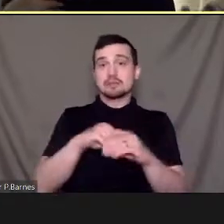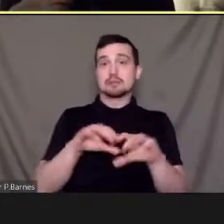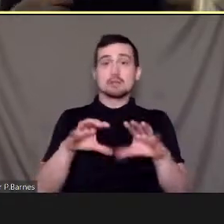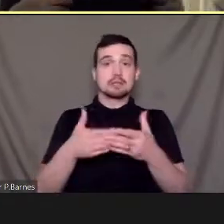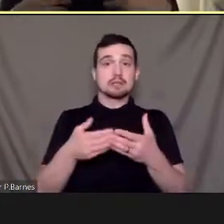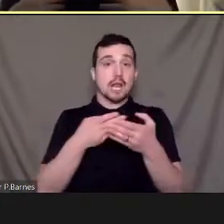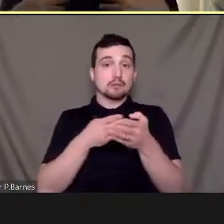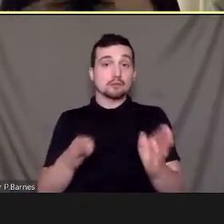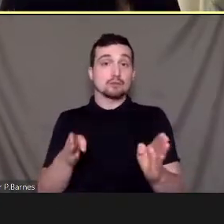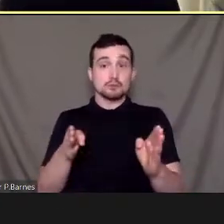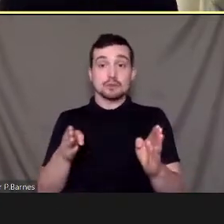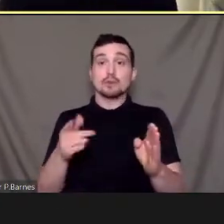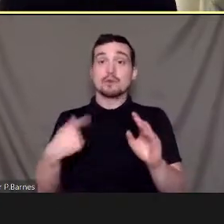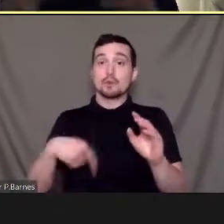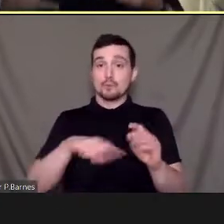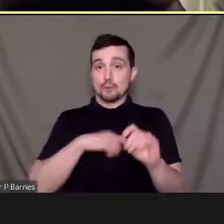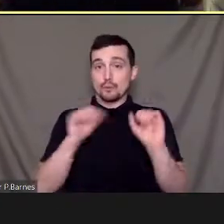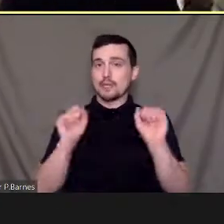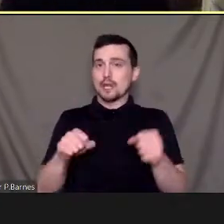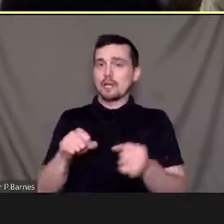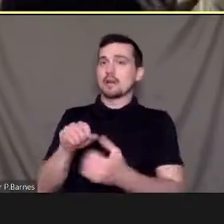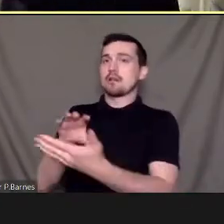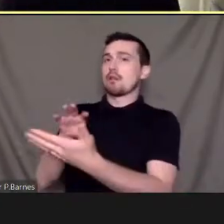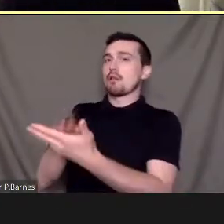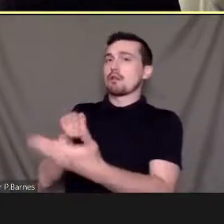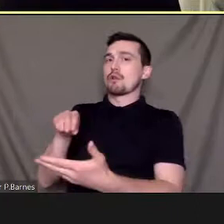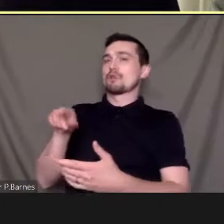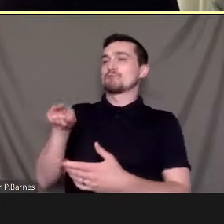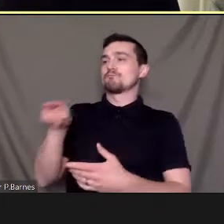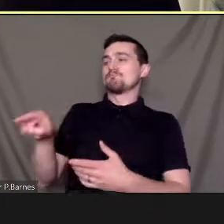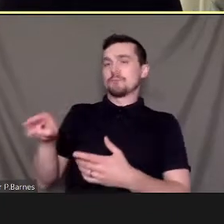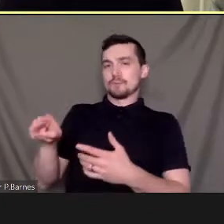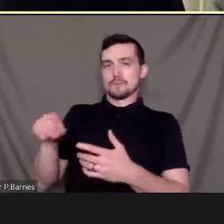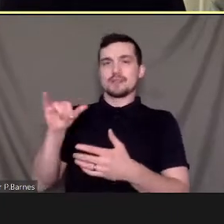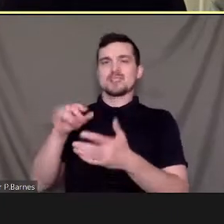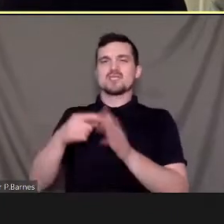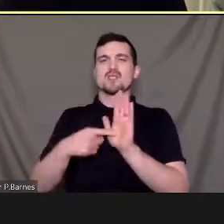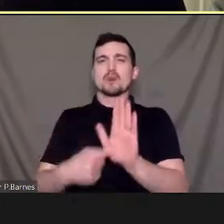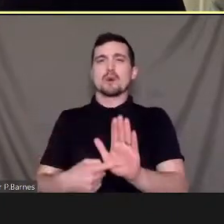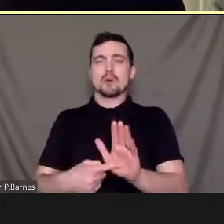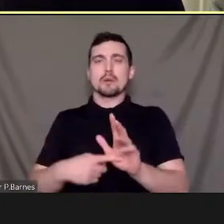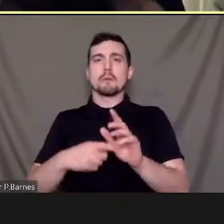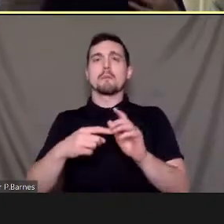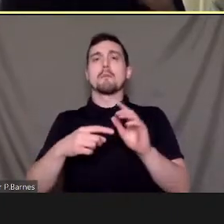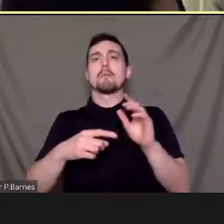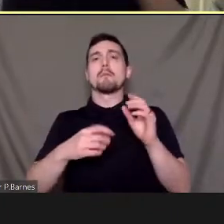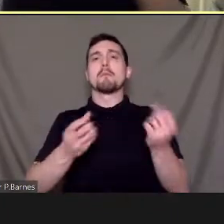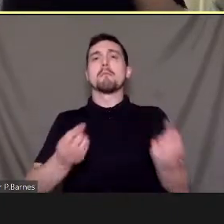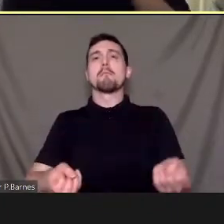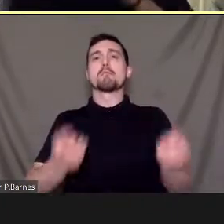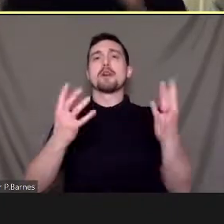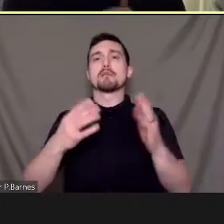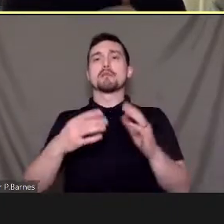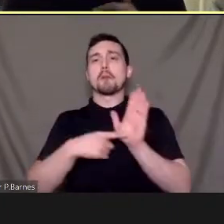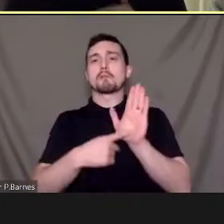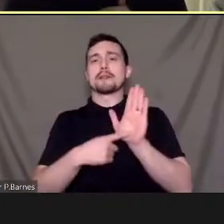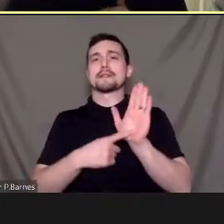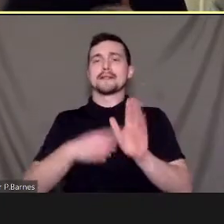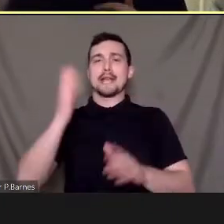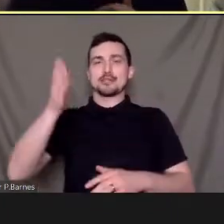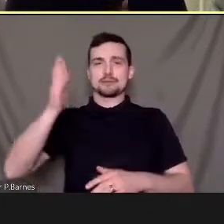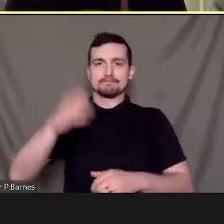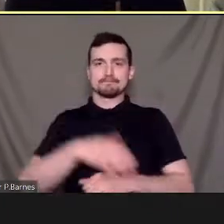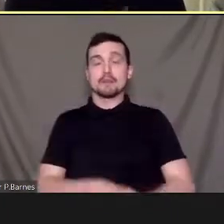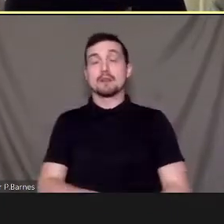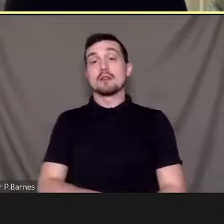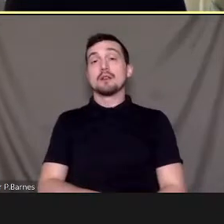take lessons from that, that multiple presentation. And so that's important too, because again,